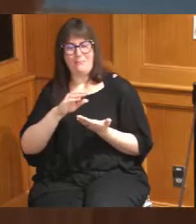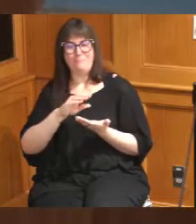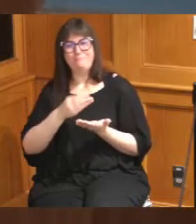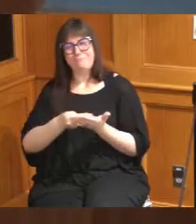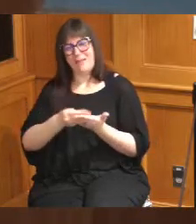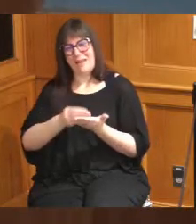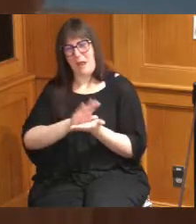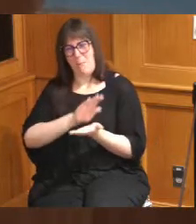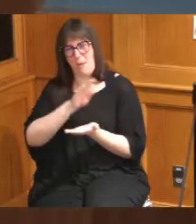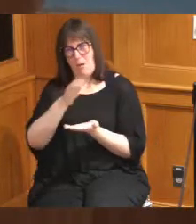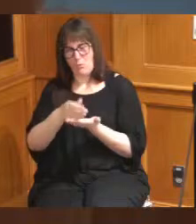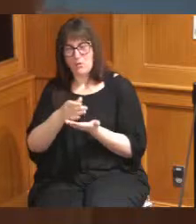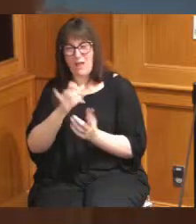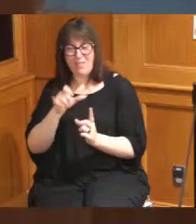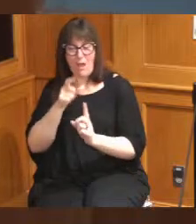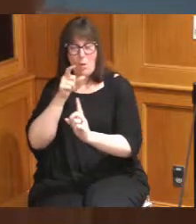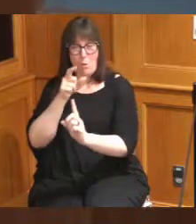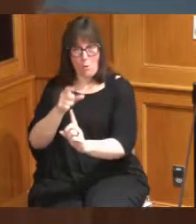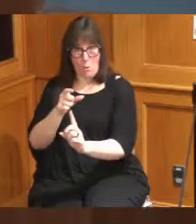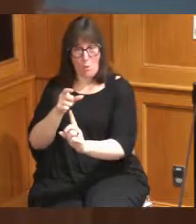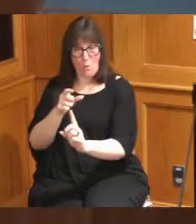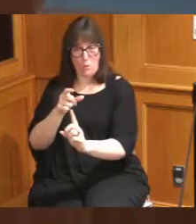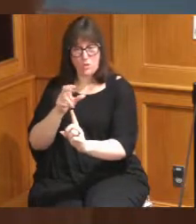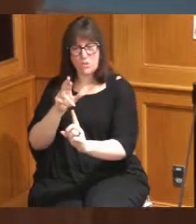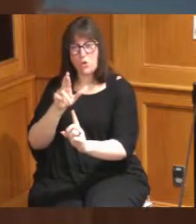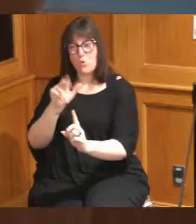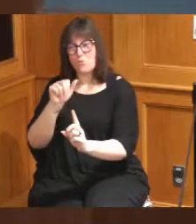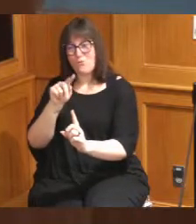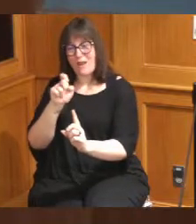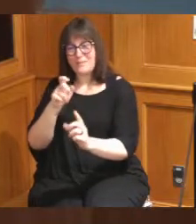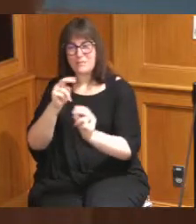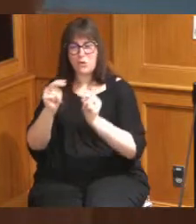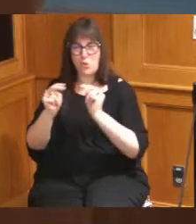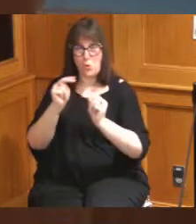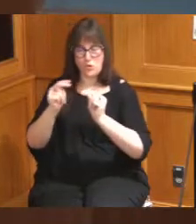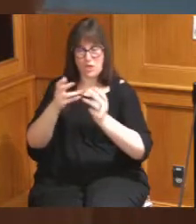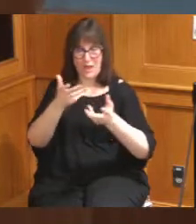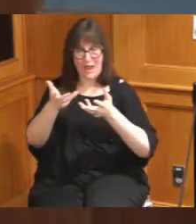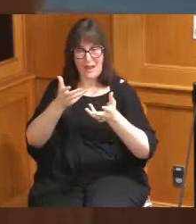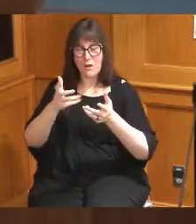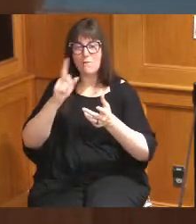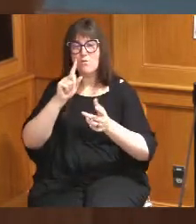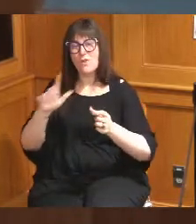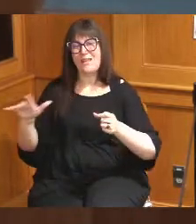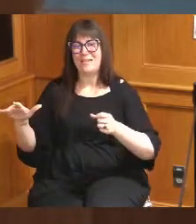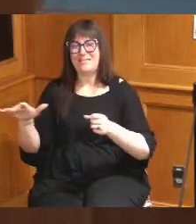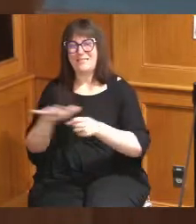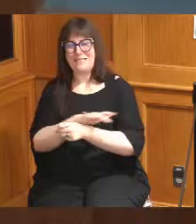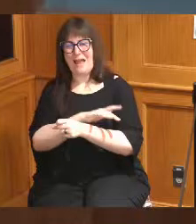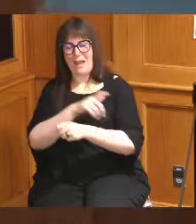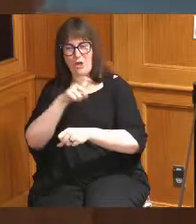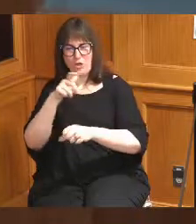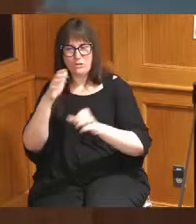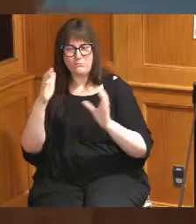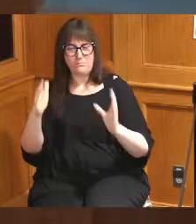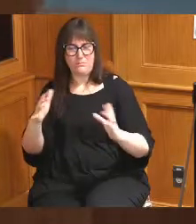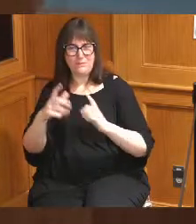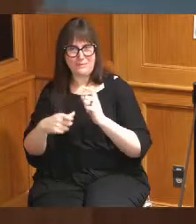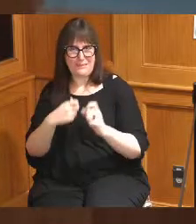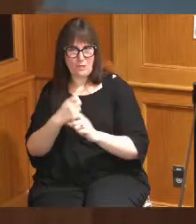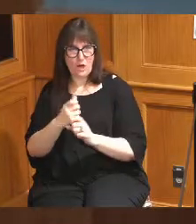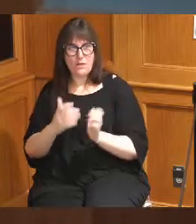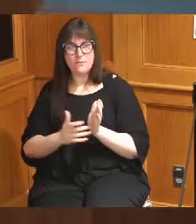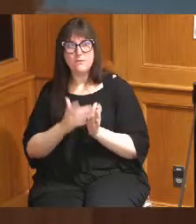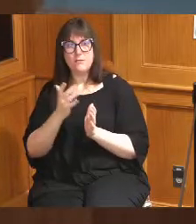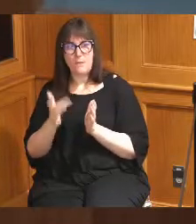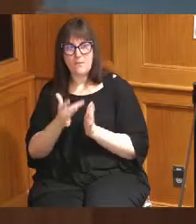the goal is to have those rates negotiated for the entire period of the year. And even sometimes we'll